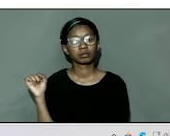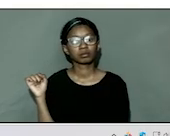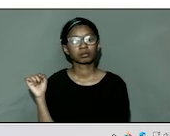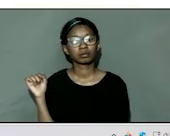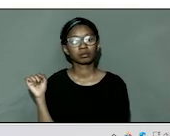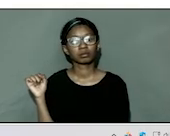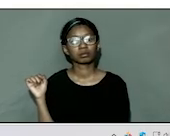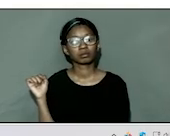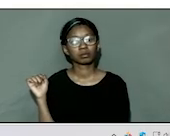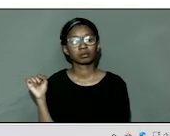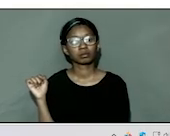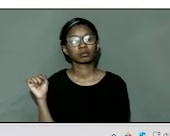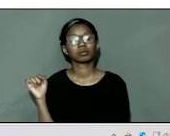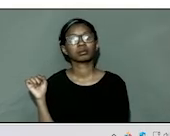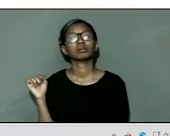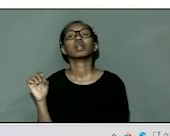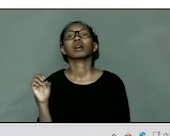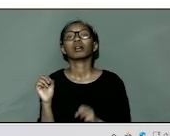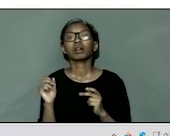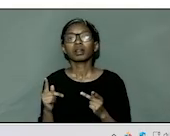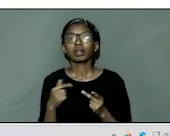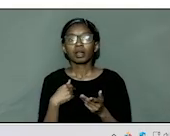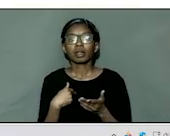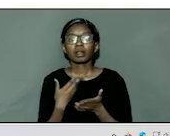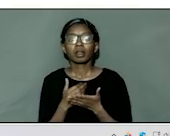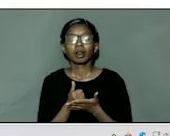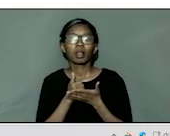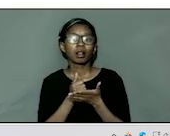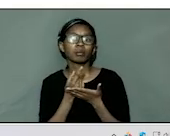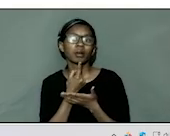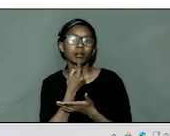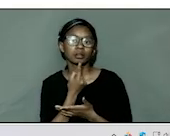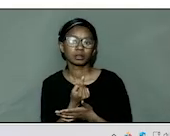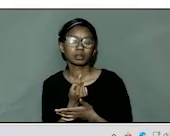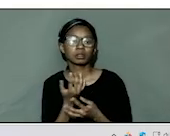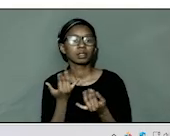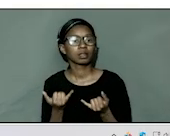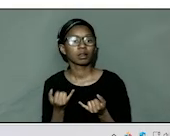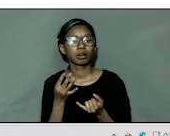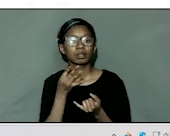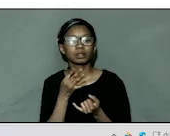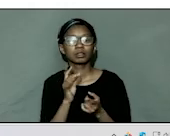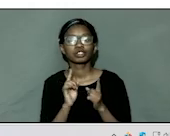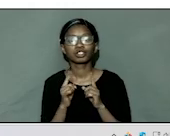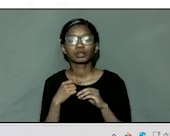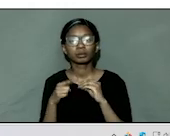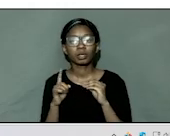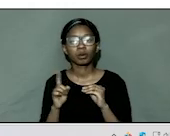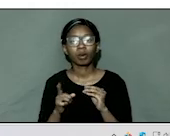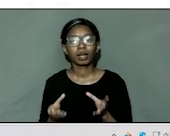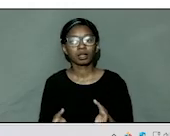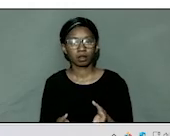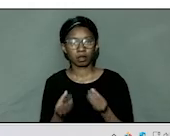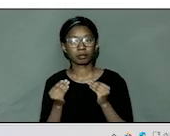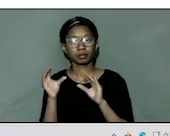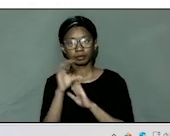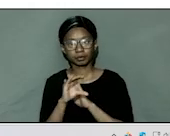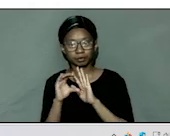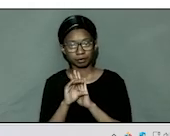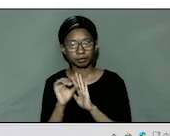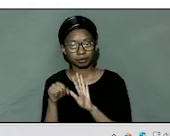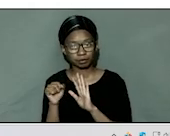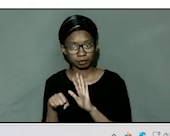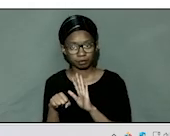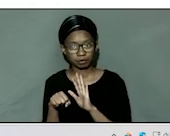okay, let me assist you with that one. Remember, it talks of what? Acquired characteristics again. So